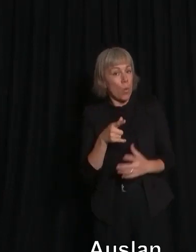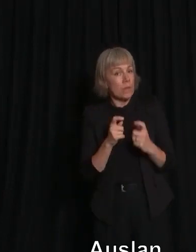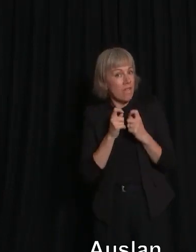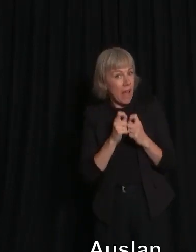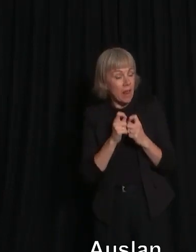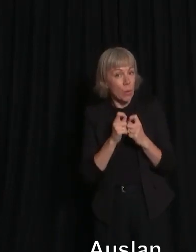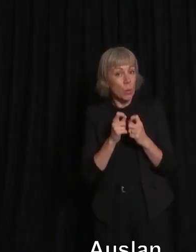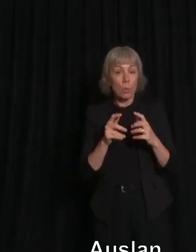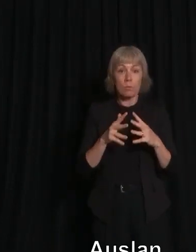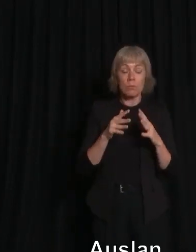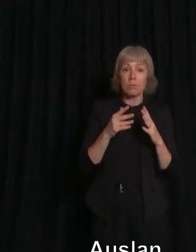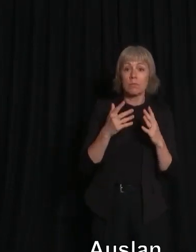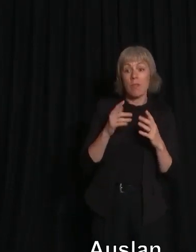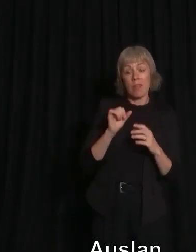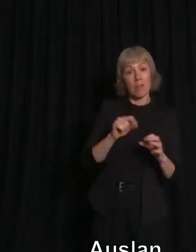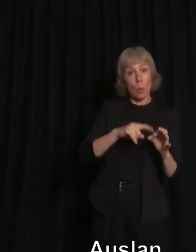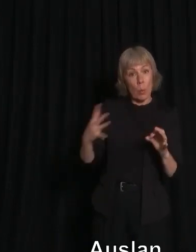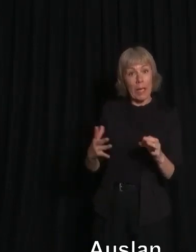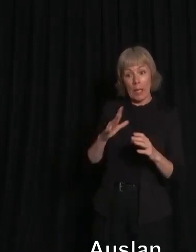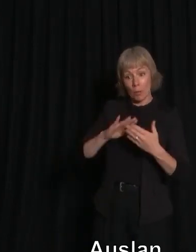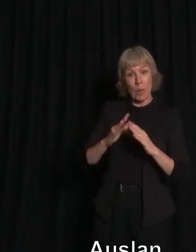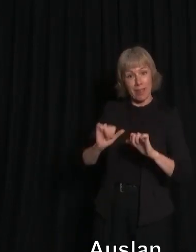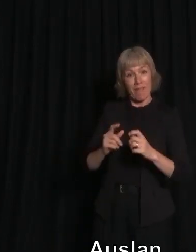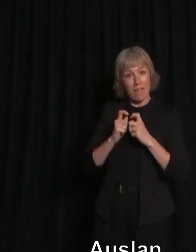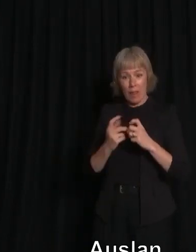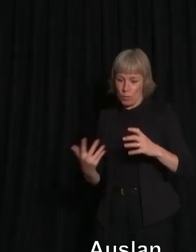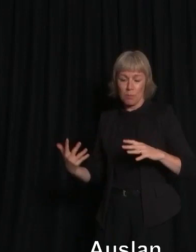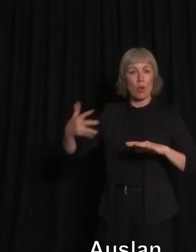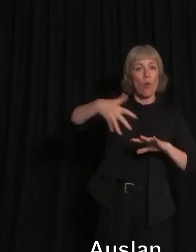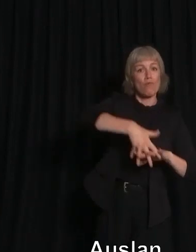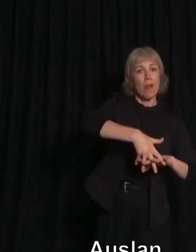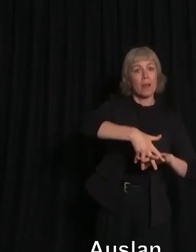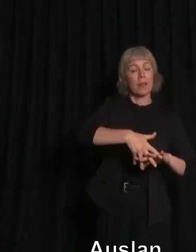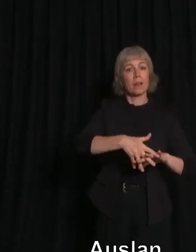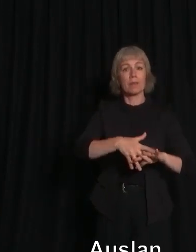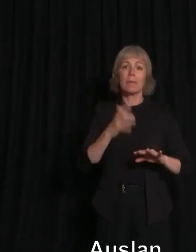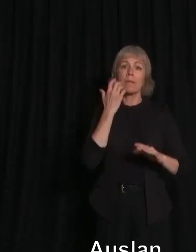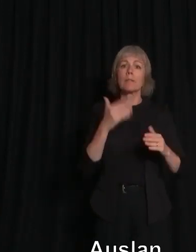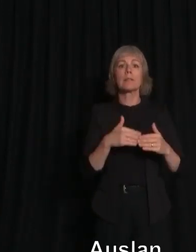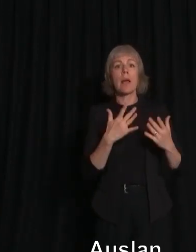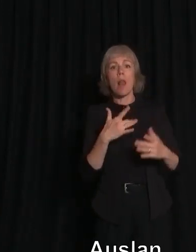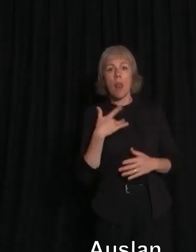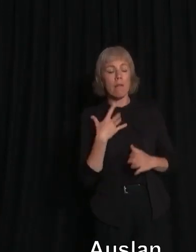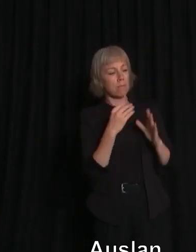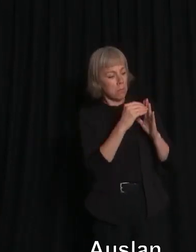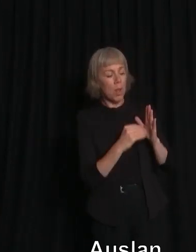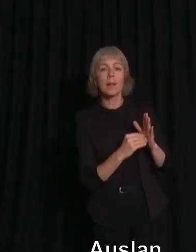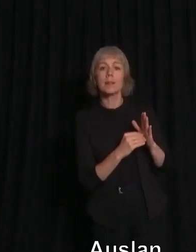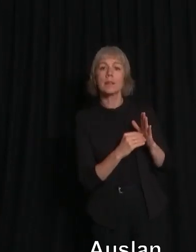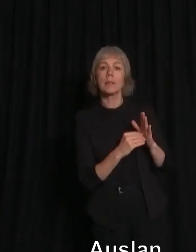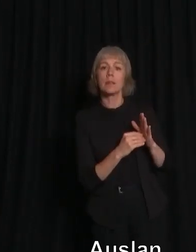be, for those LGBT values to also be incorporated. And it is precisely that incorporation, that